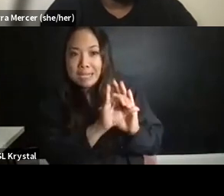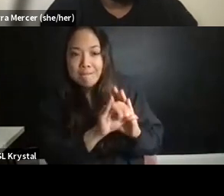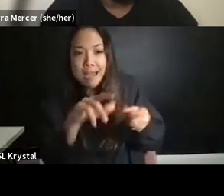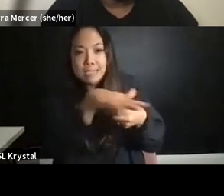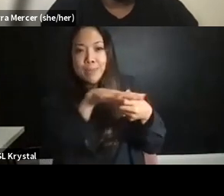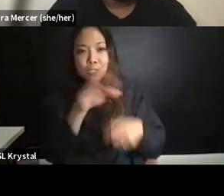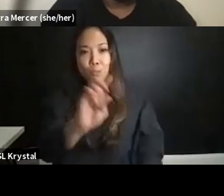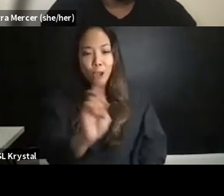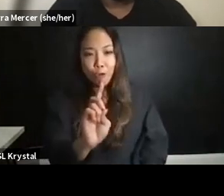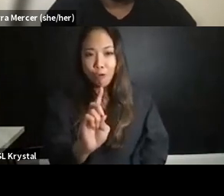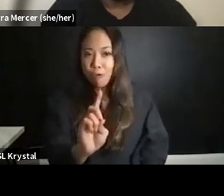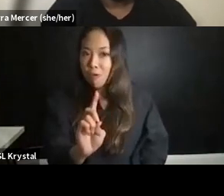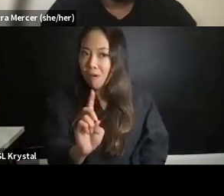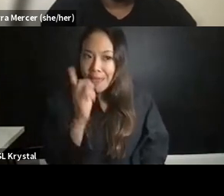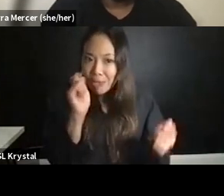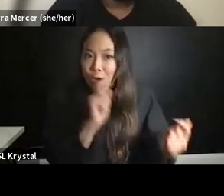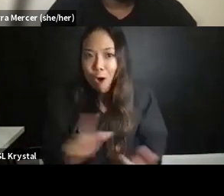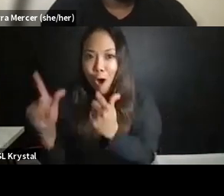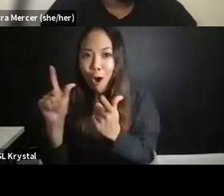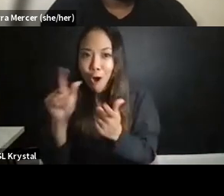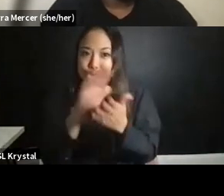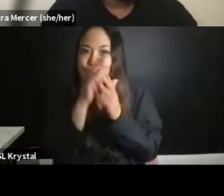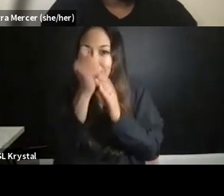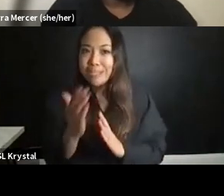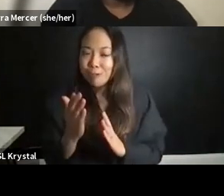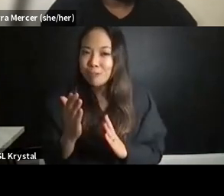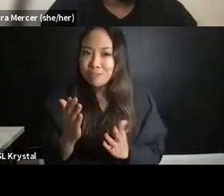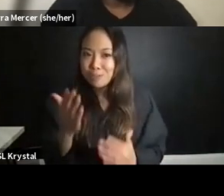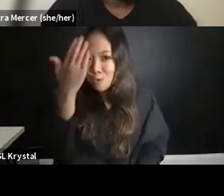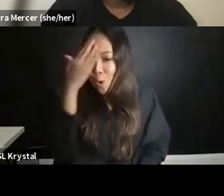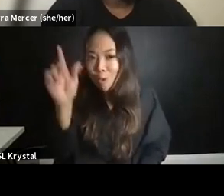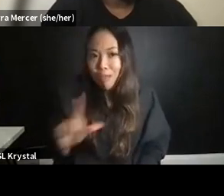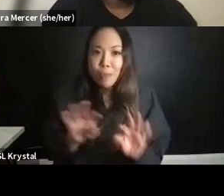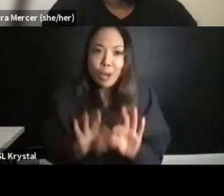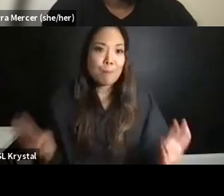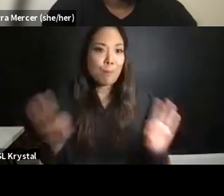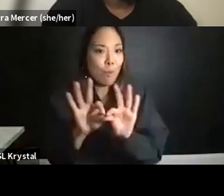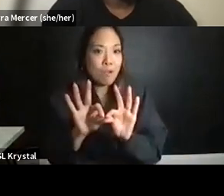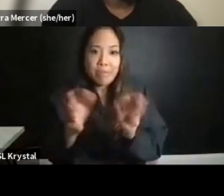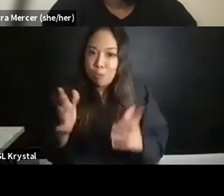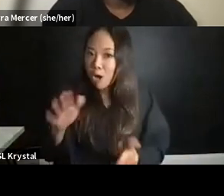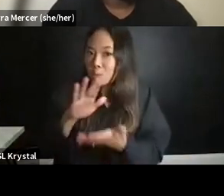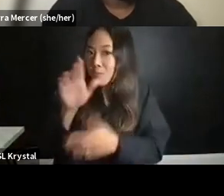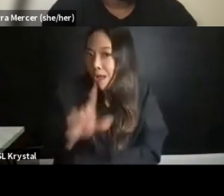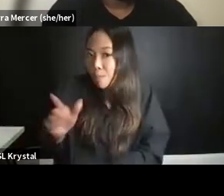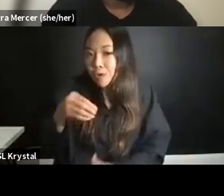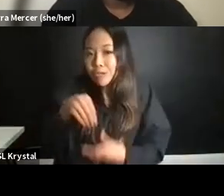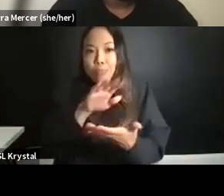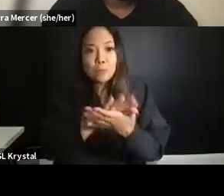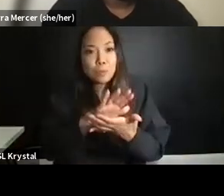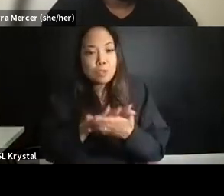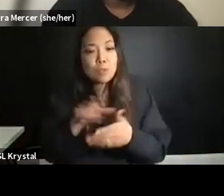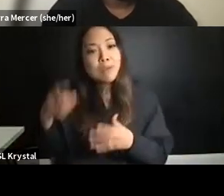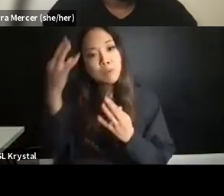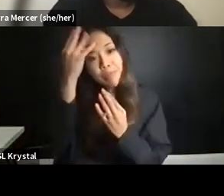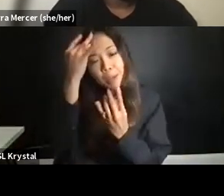they don't want to have a school library so i think it would be about looking at spaces and usage of space